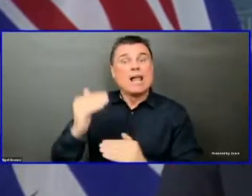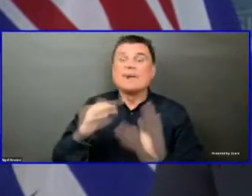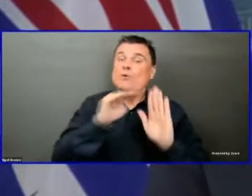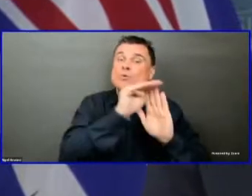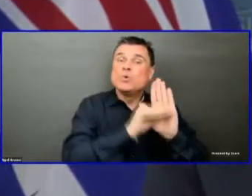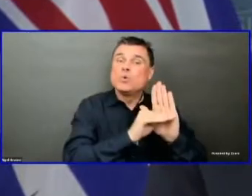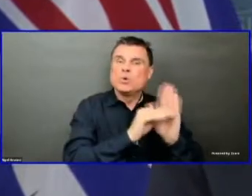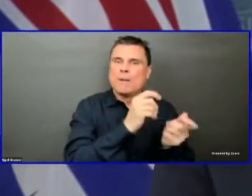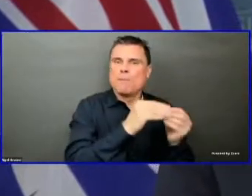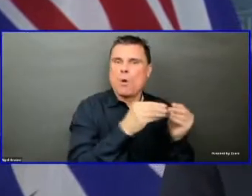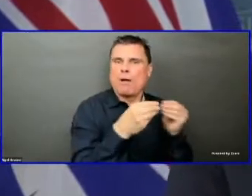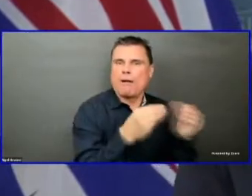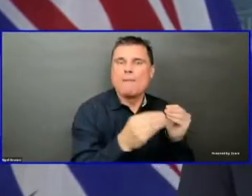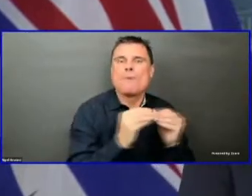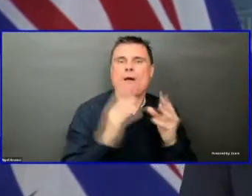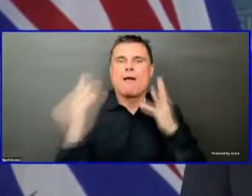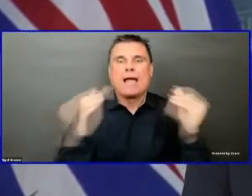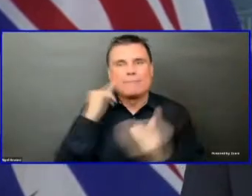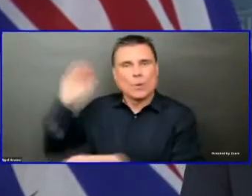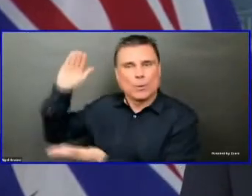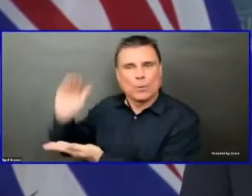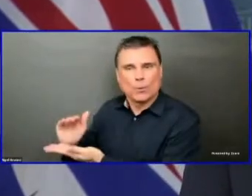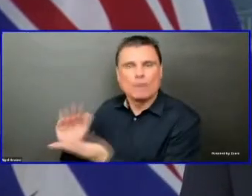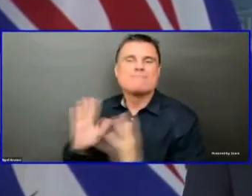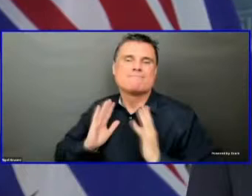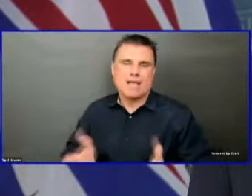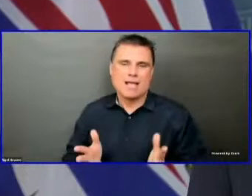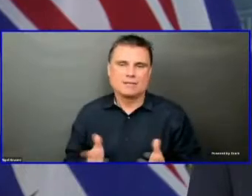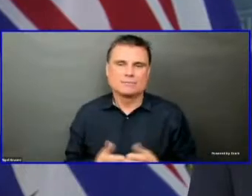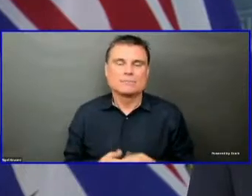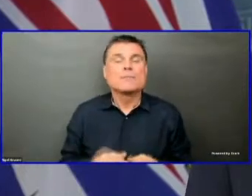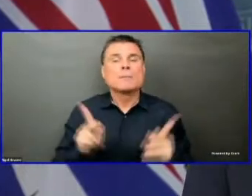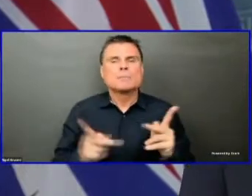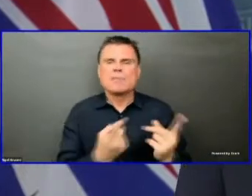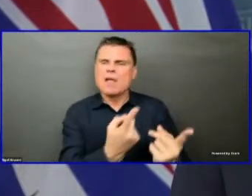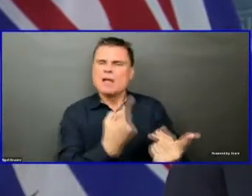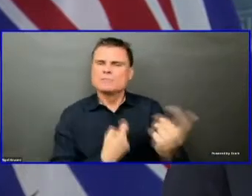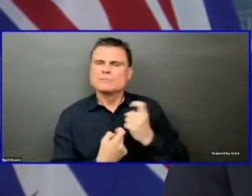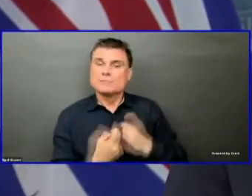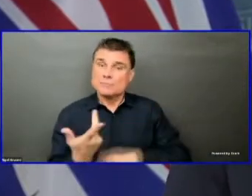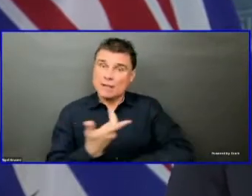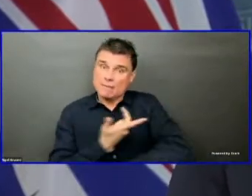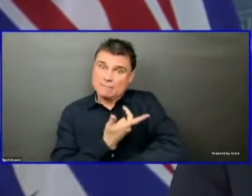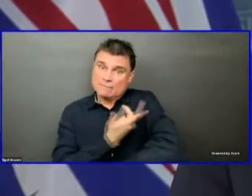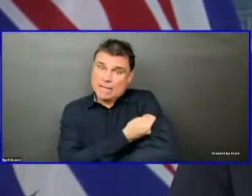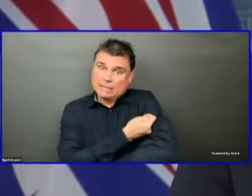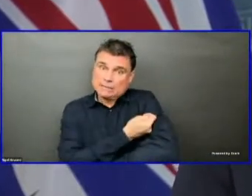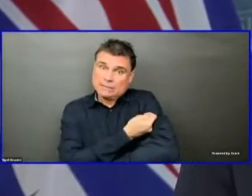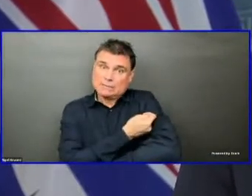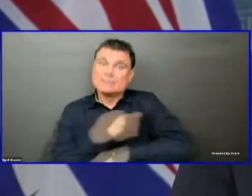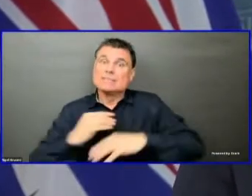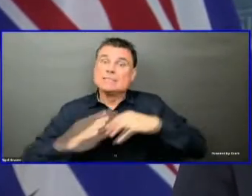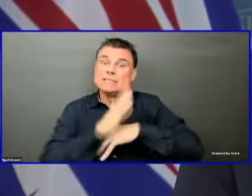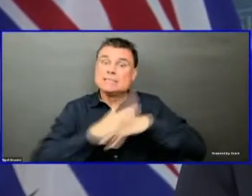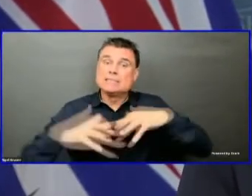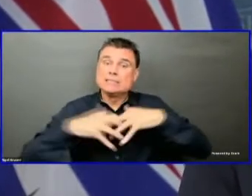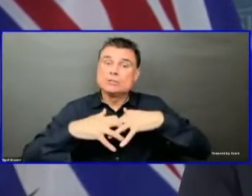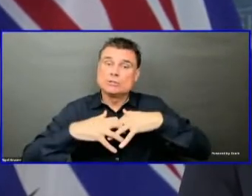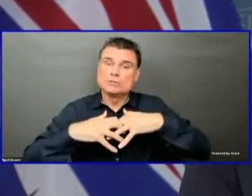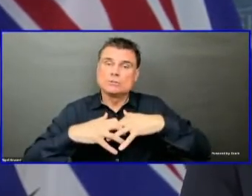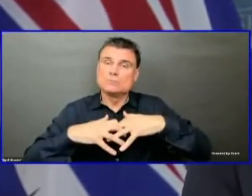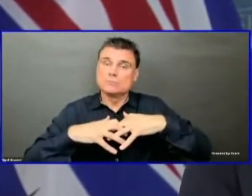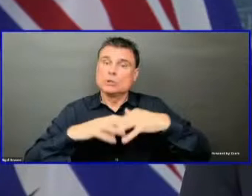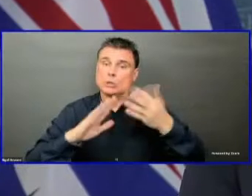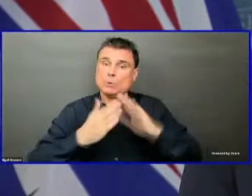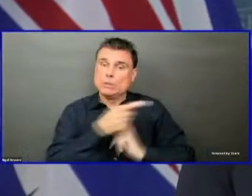in First Nations communities, and I just wanted to give an update on some of the details of that. As you know, we identified a target